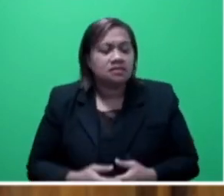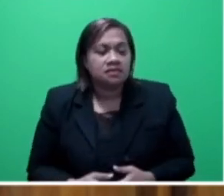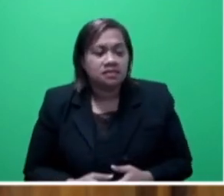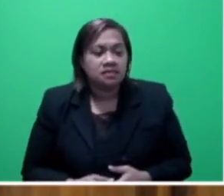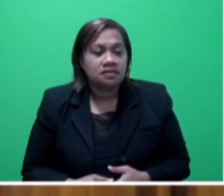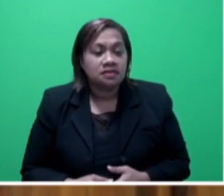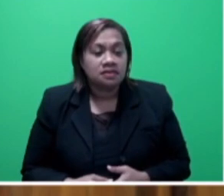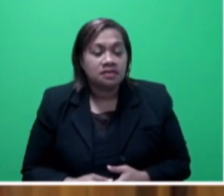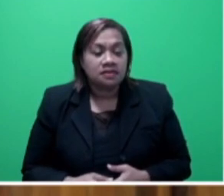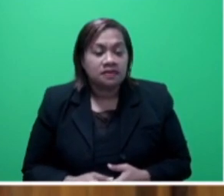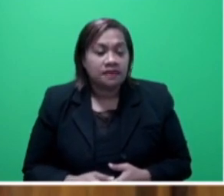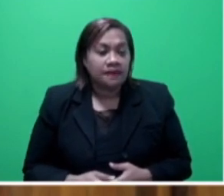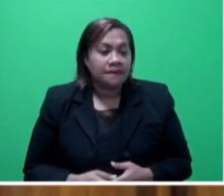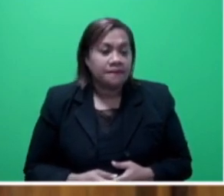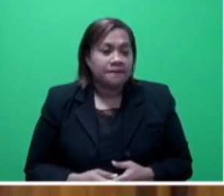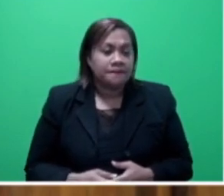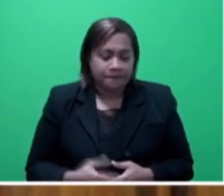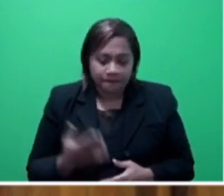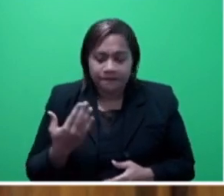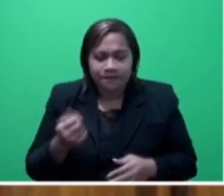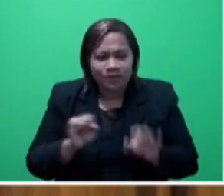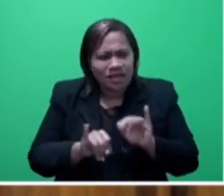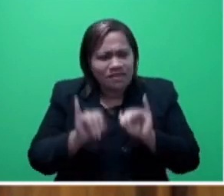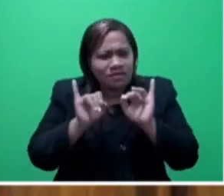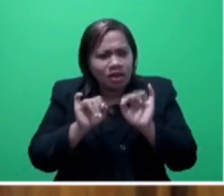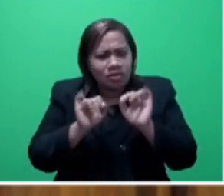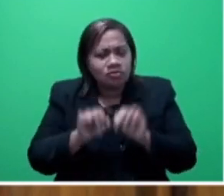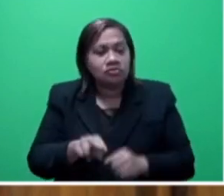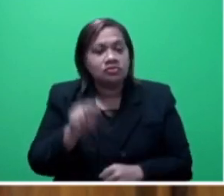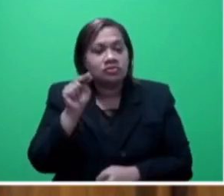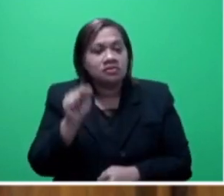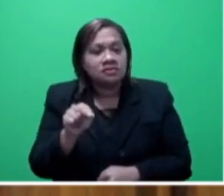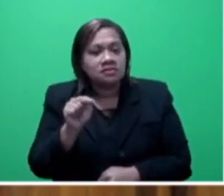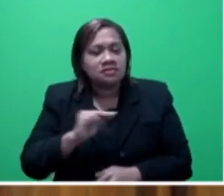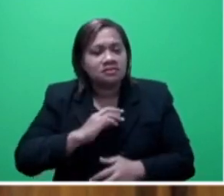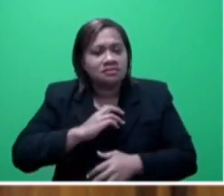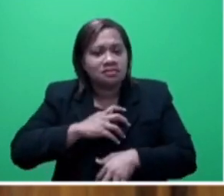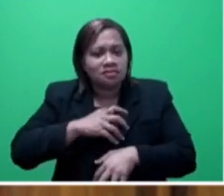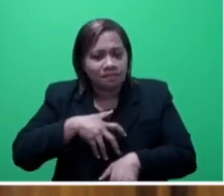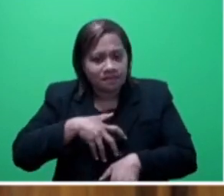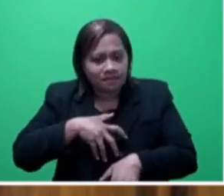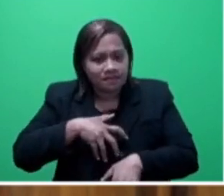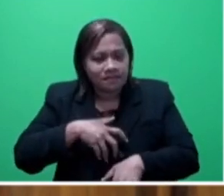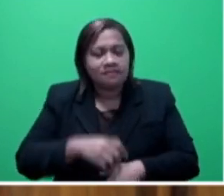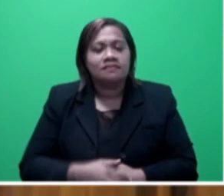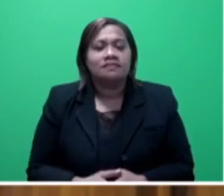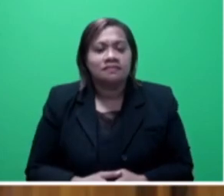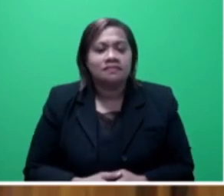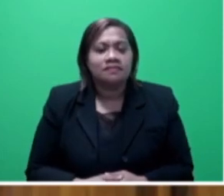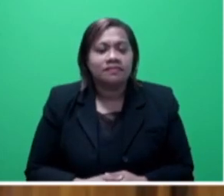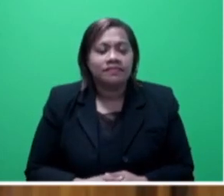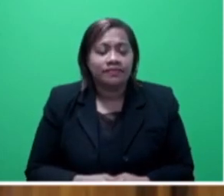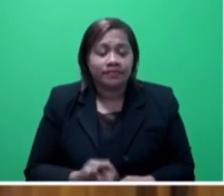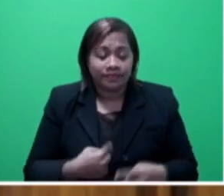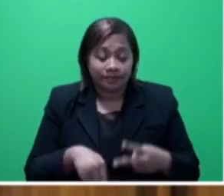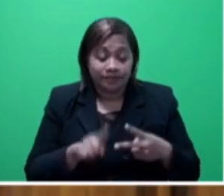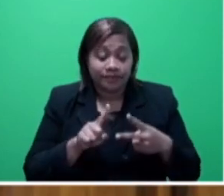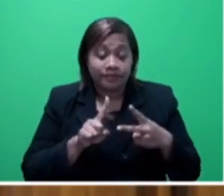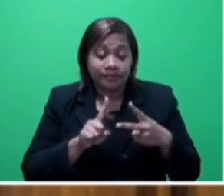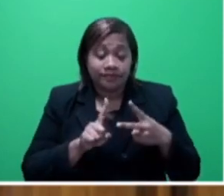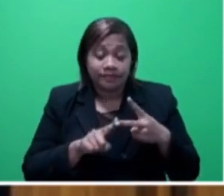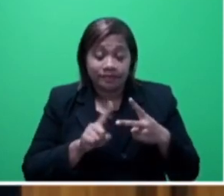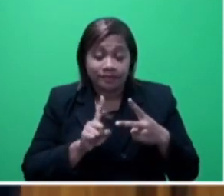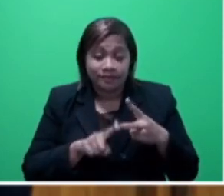Obviously, there are issues that need to be dealt with. The second point,